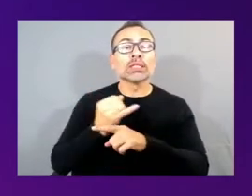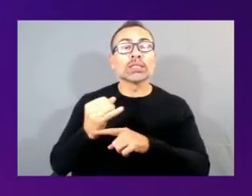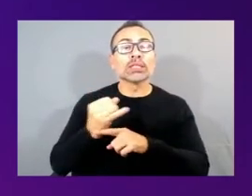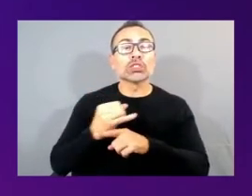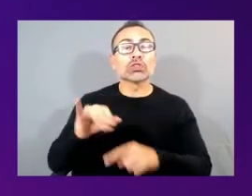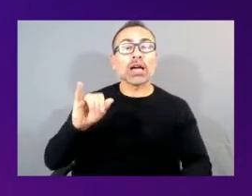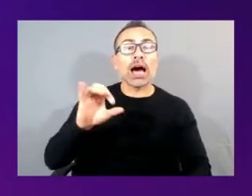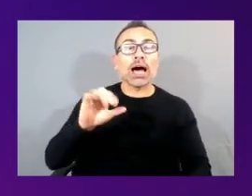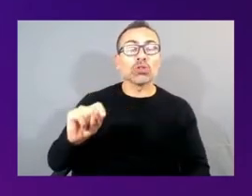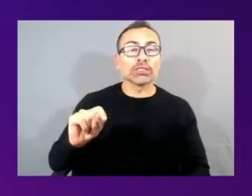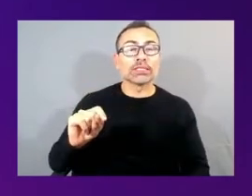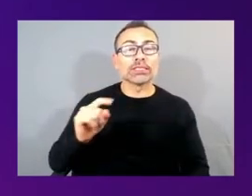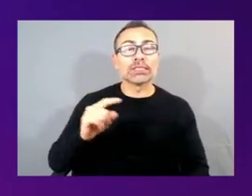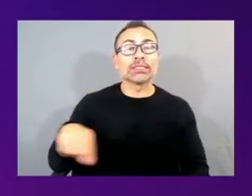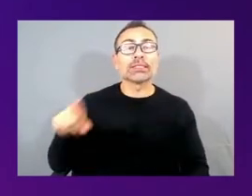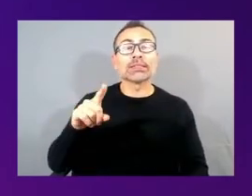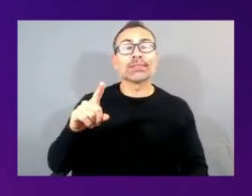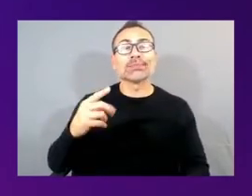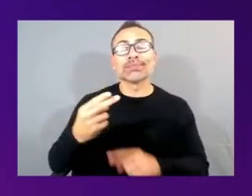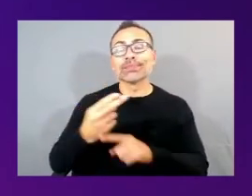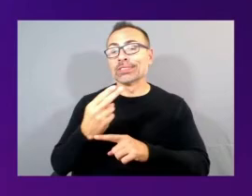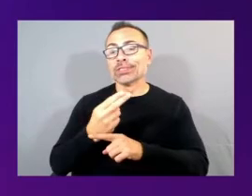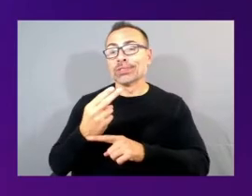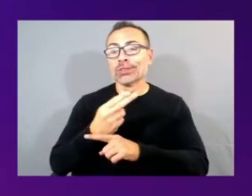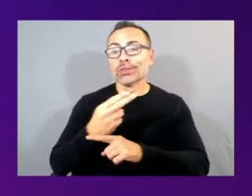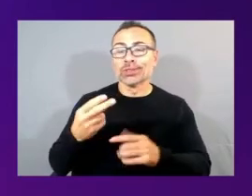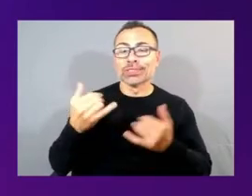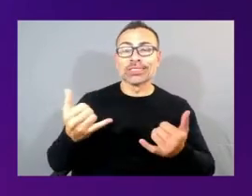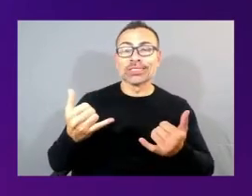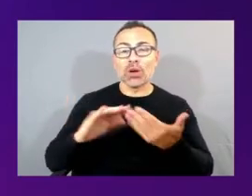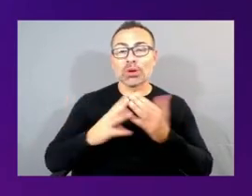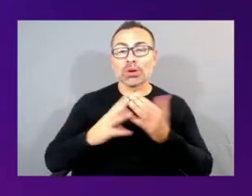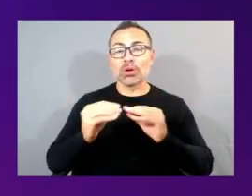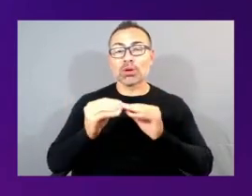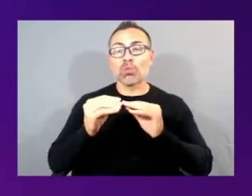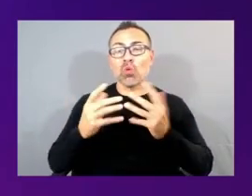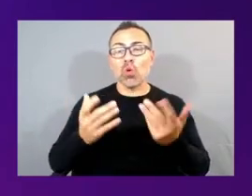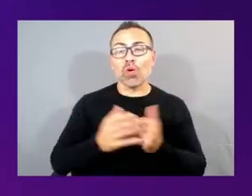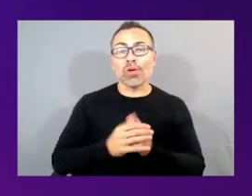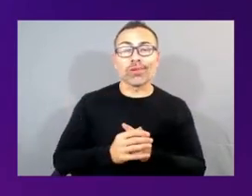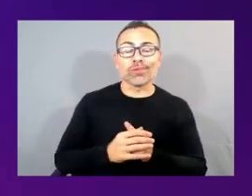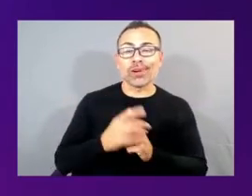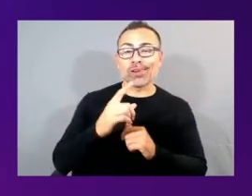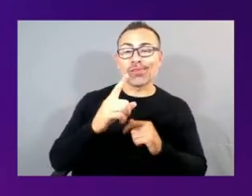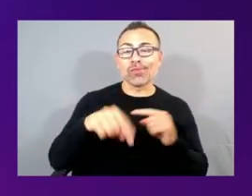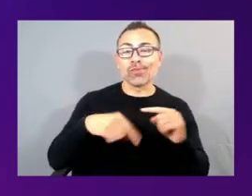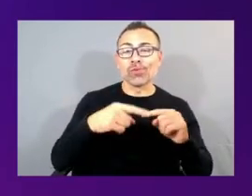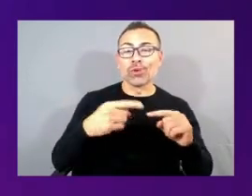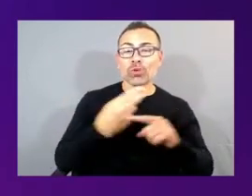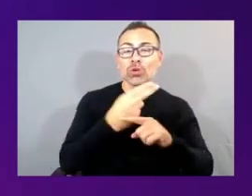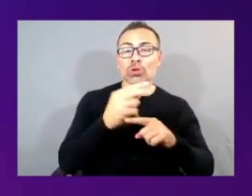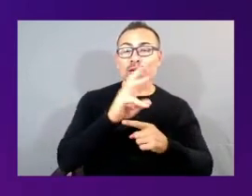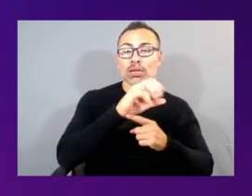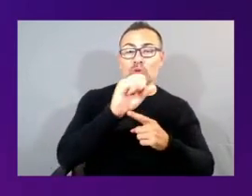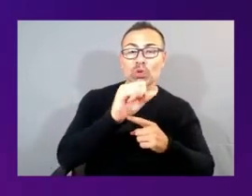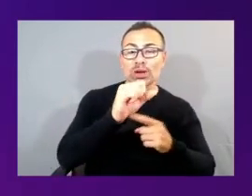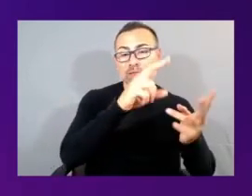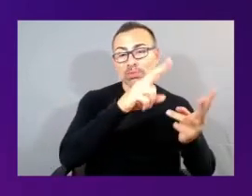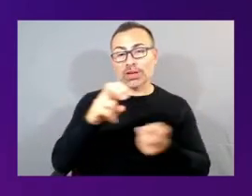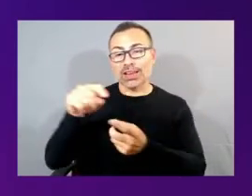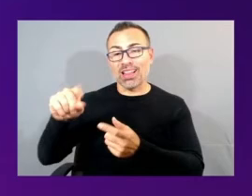use cases are starting to resonate more, where it becomes an AWS first-party device to run IoT greengrass and also like